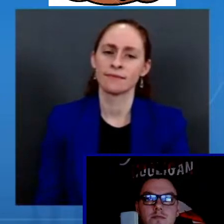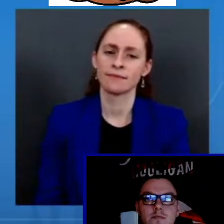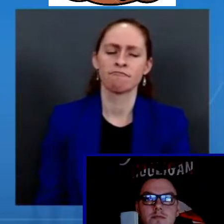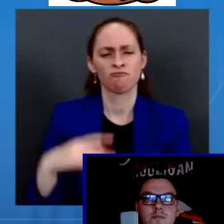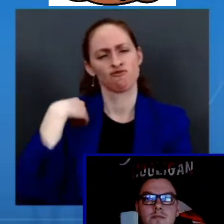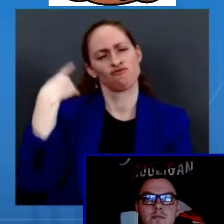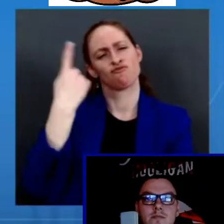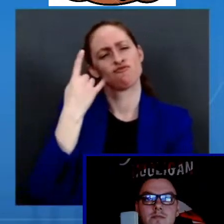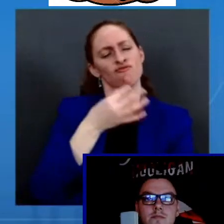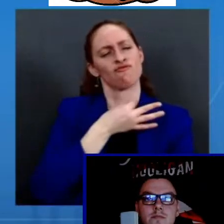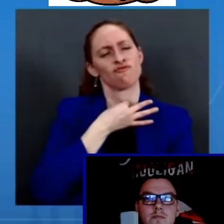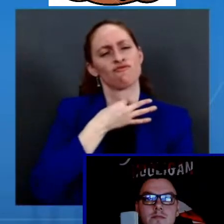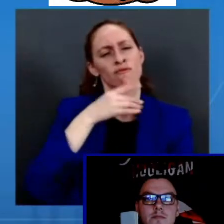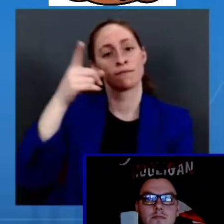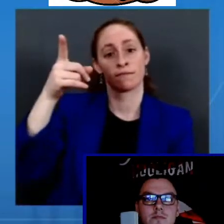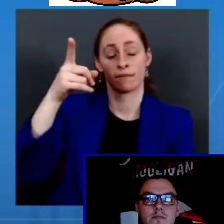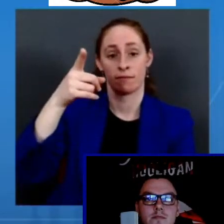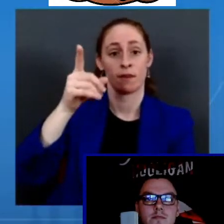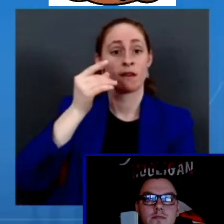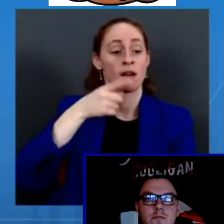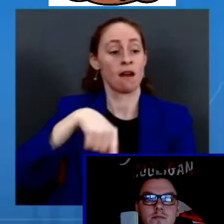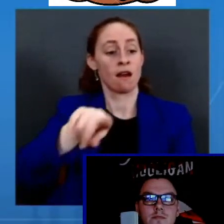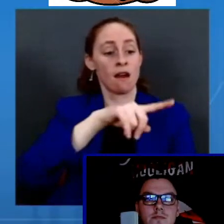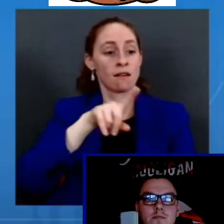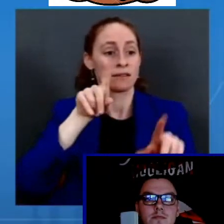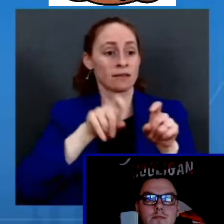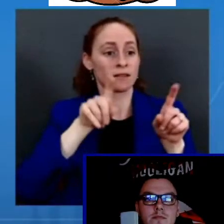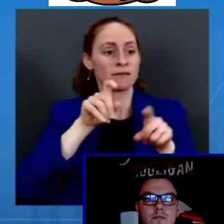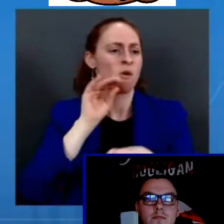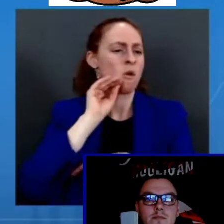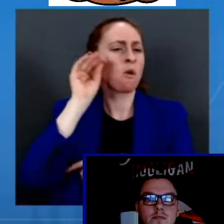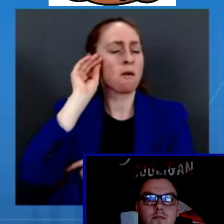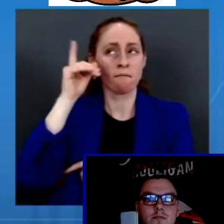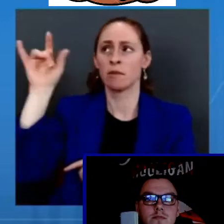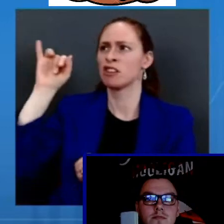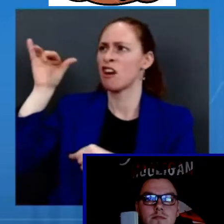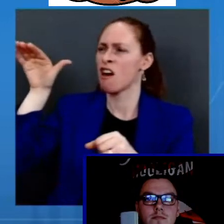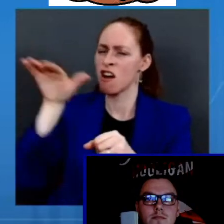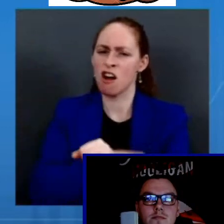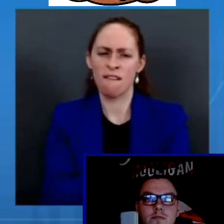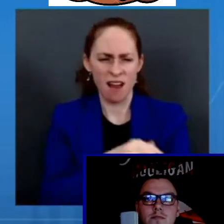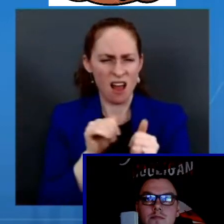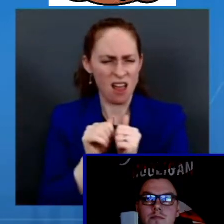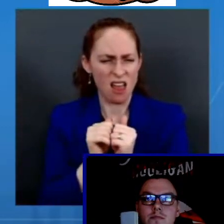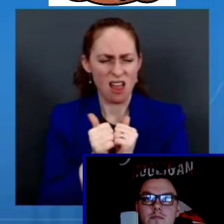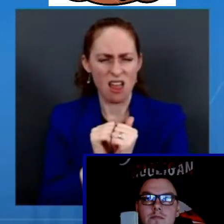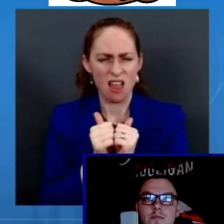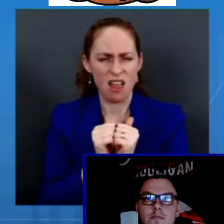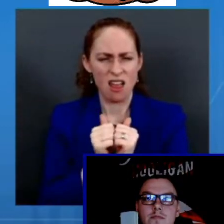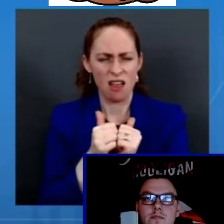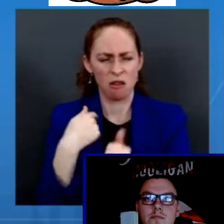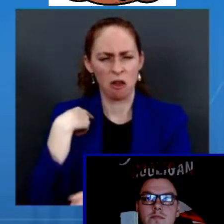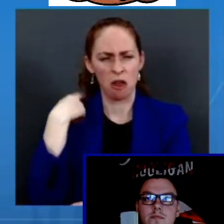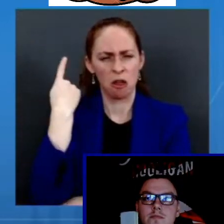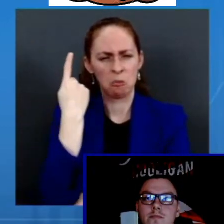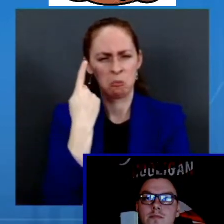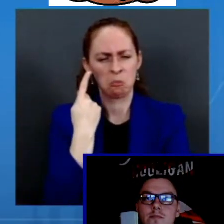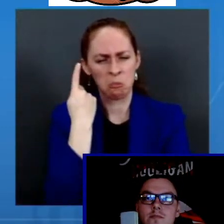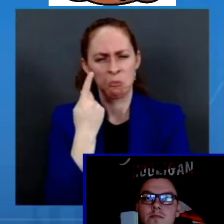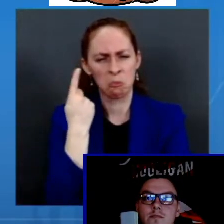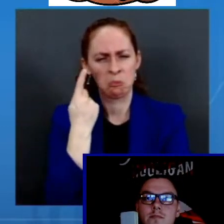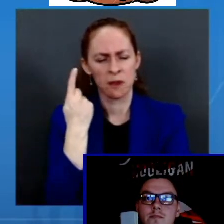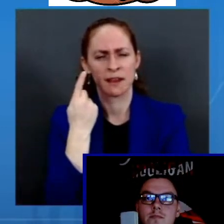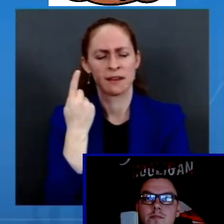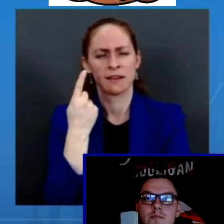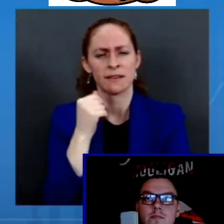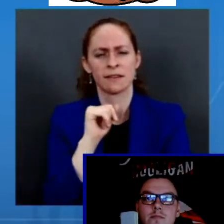to require health plans to work with the pharmacies to make these tests free to consumers at the counter so that you don't have to file for reimbursement after